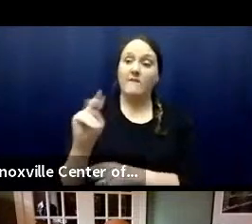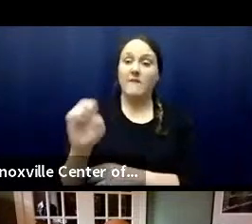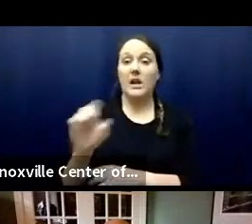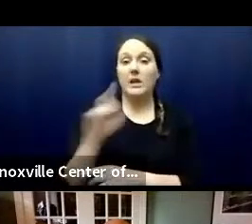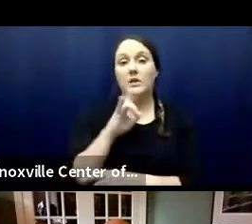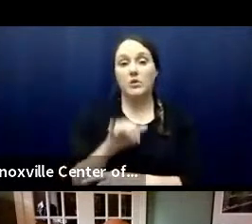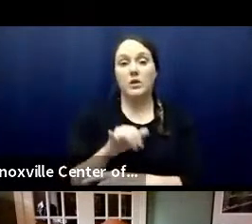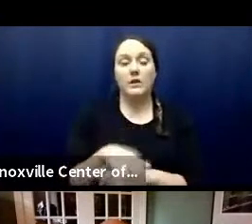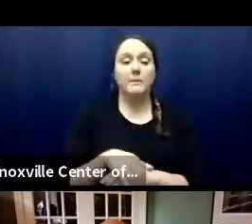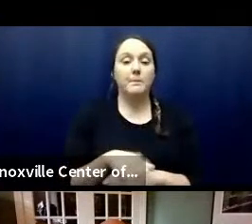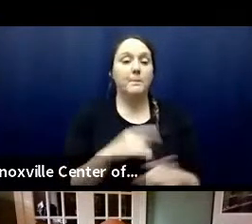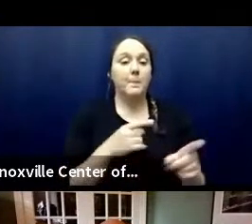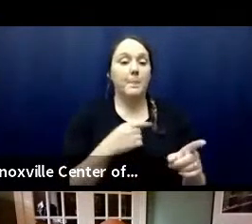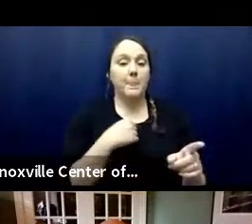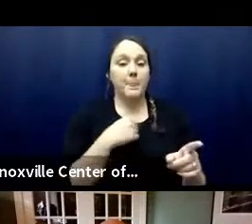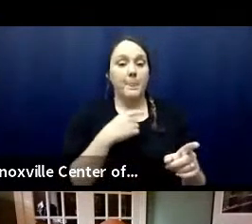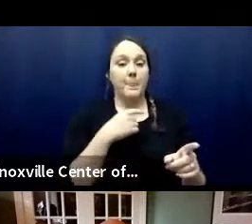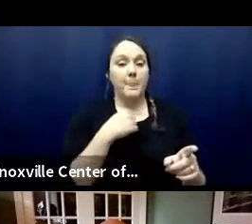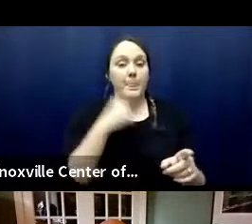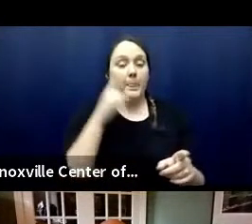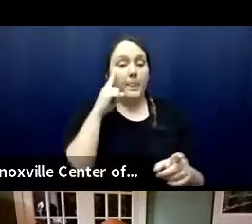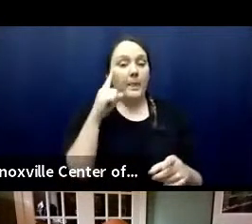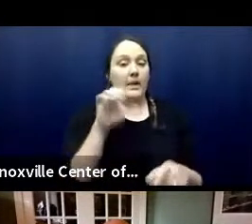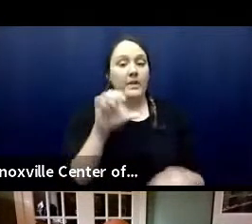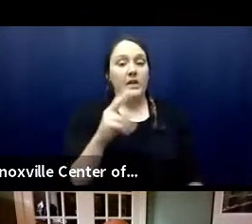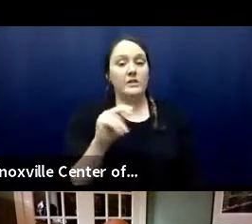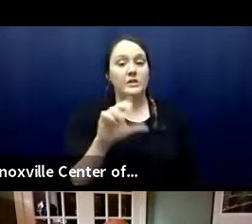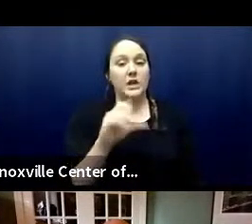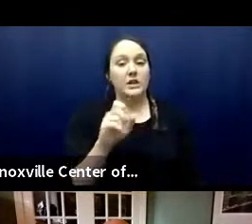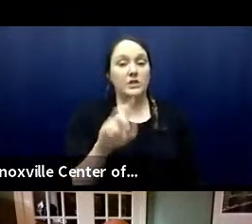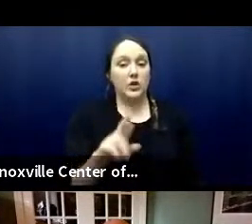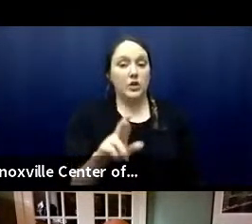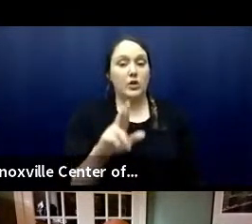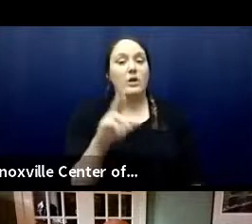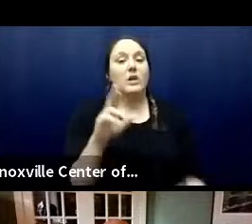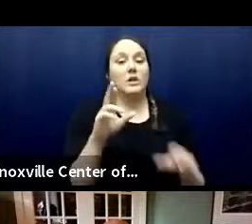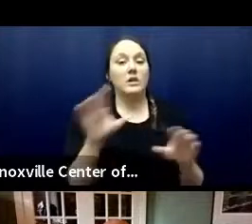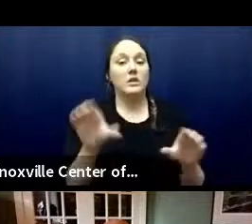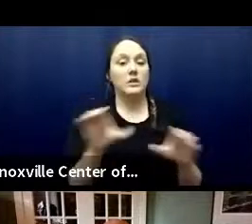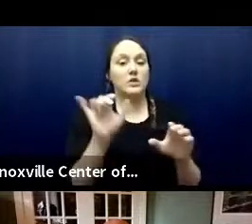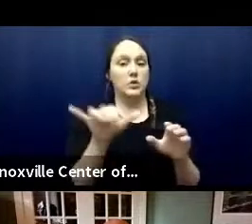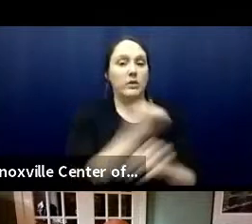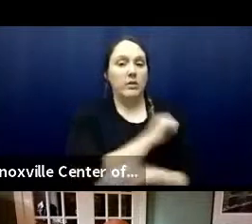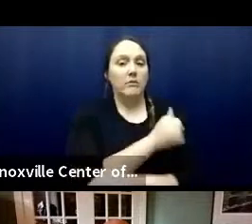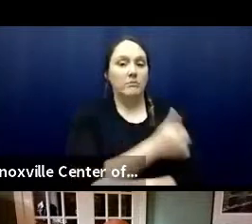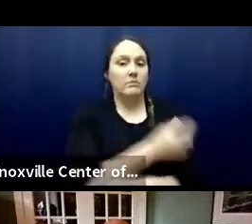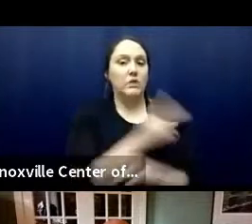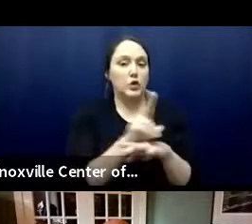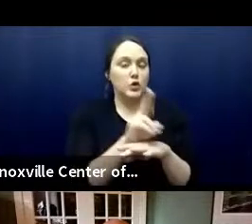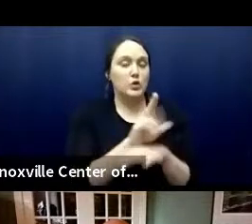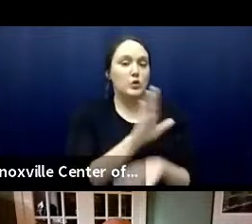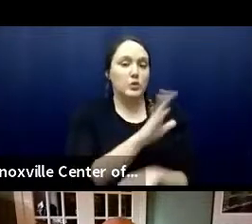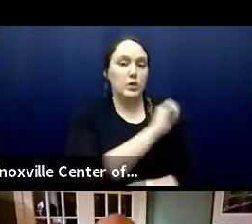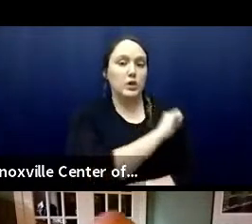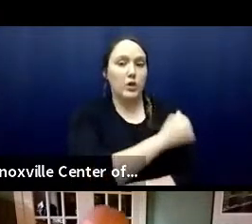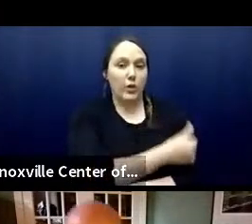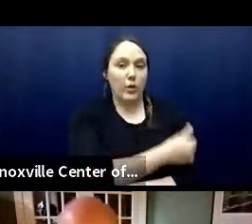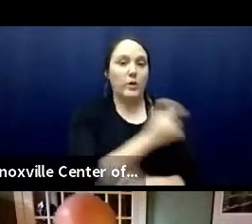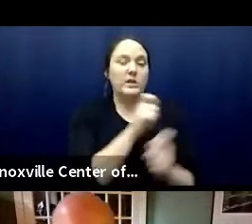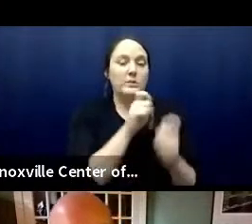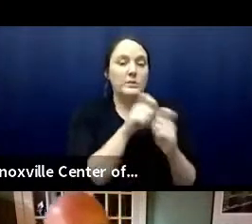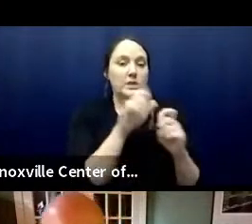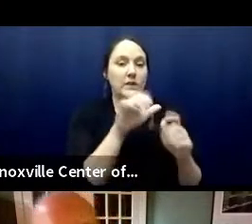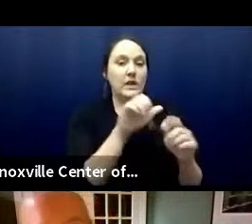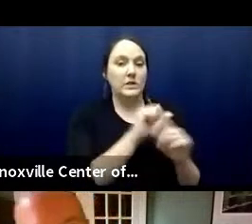that. I believe that Chancellor Plowman is exercising those authorities in select cases.